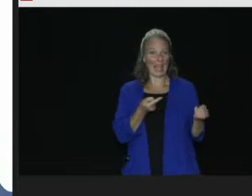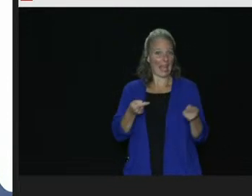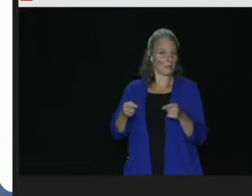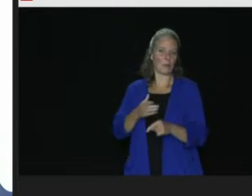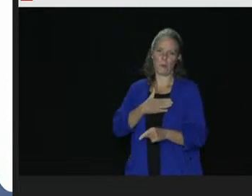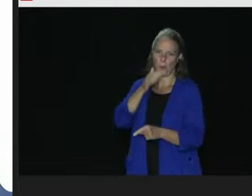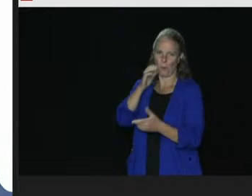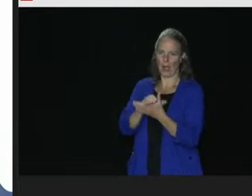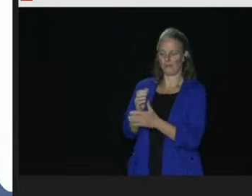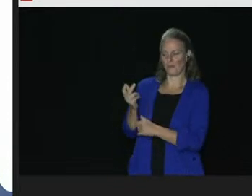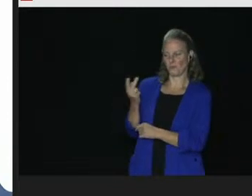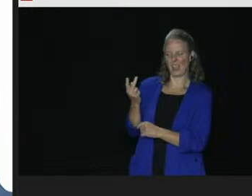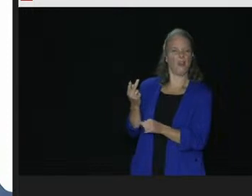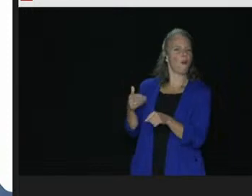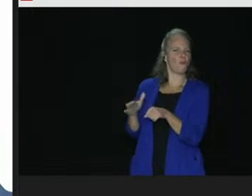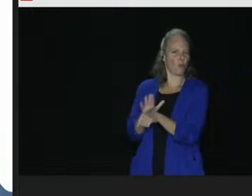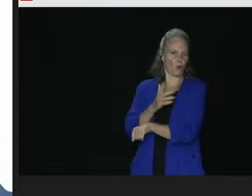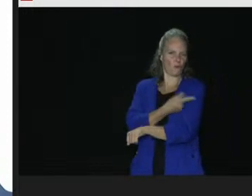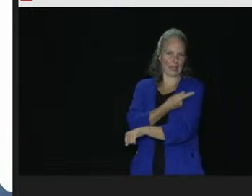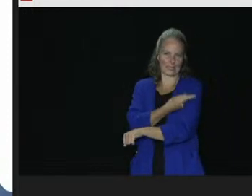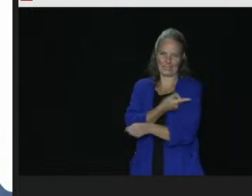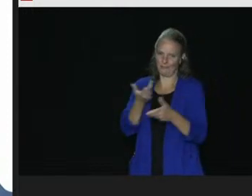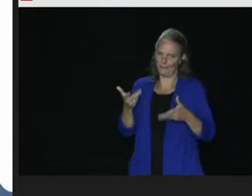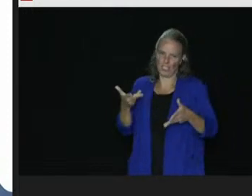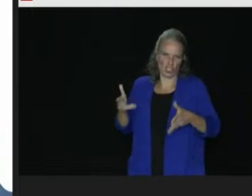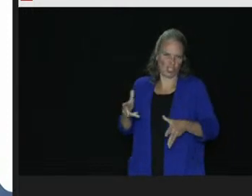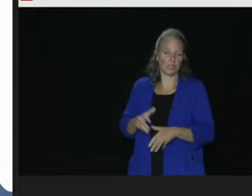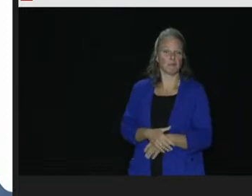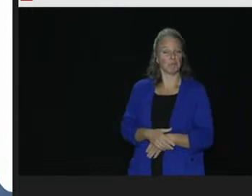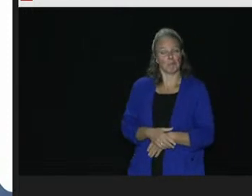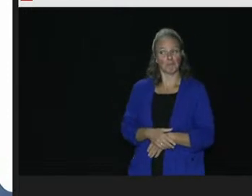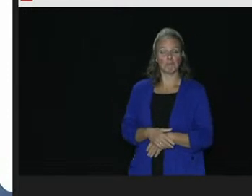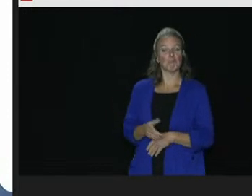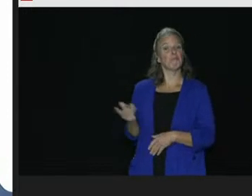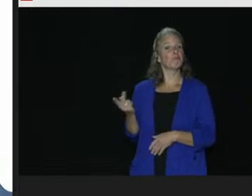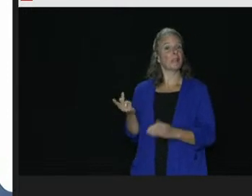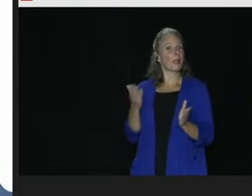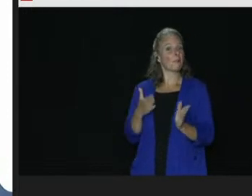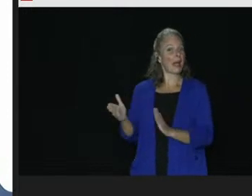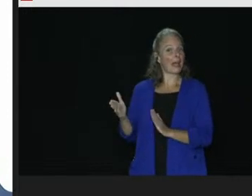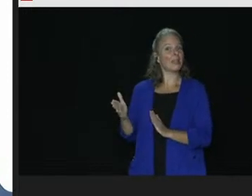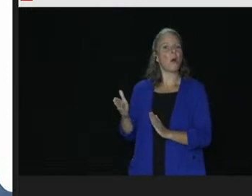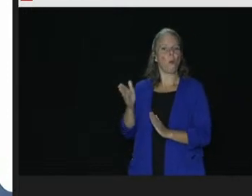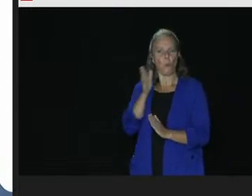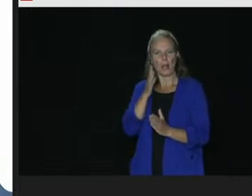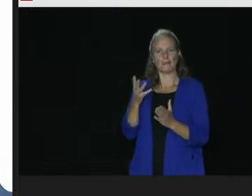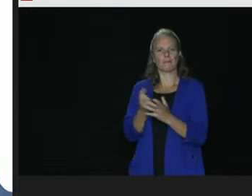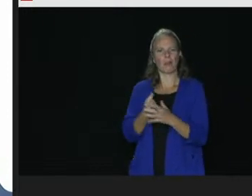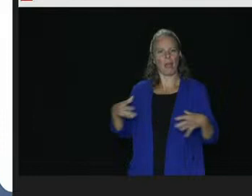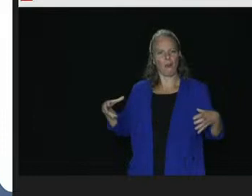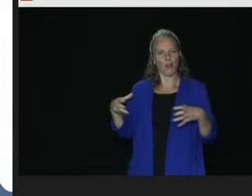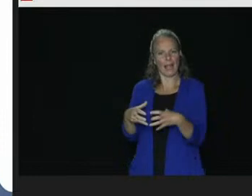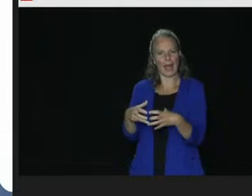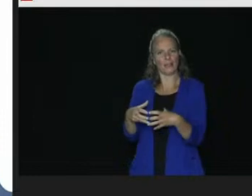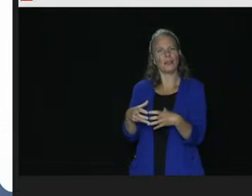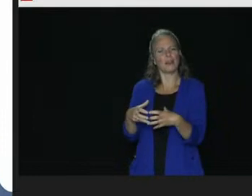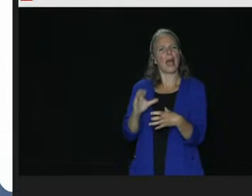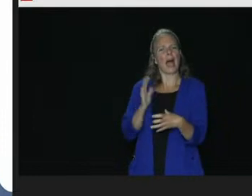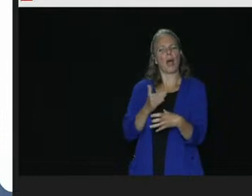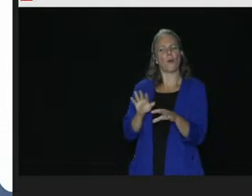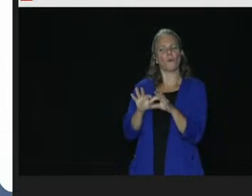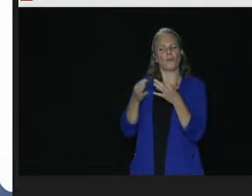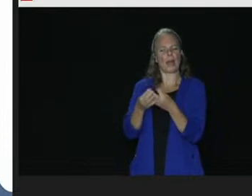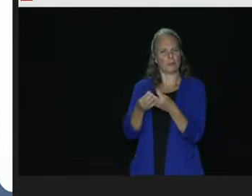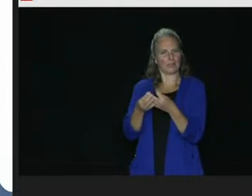completely vaccinated, so that's fine. And we're planning to have in-person gatherings with some immediate family